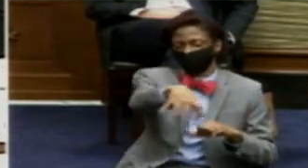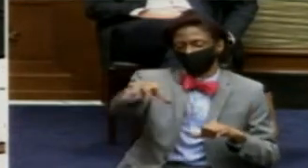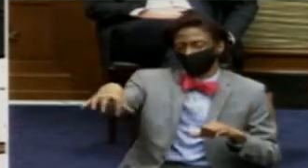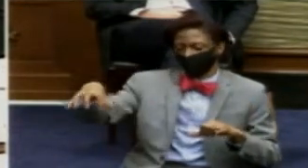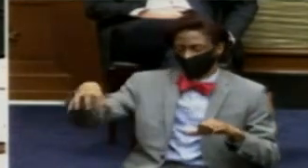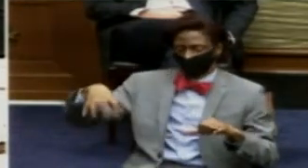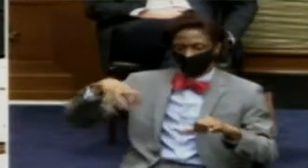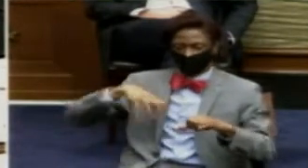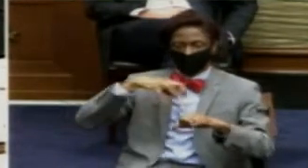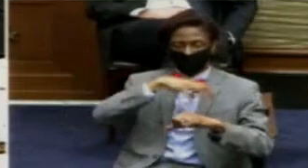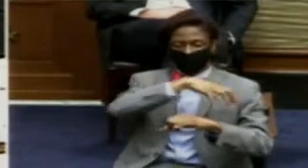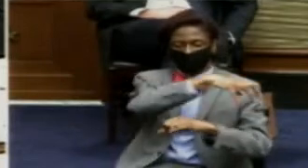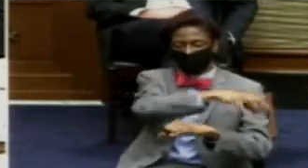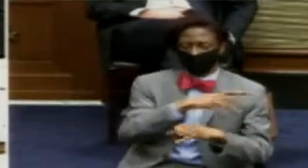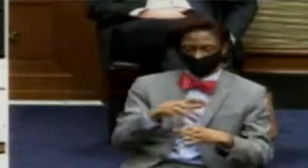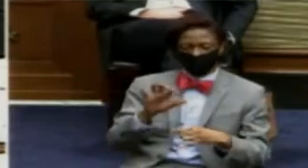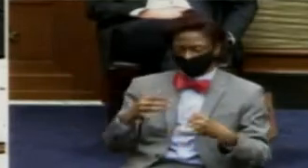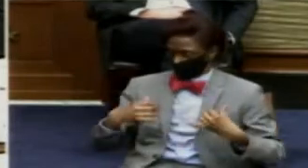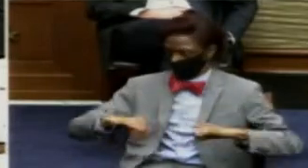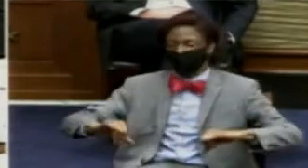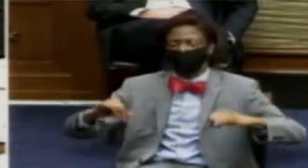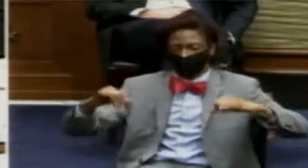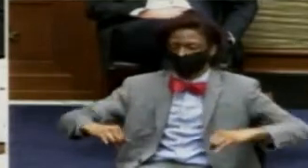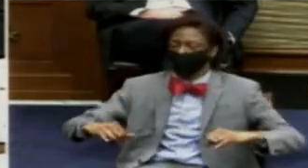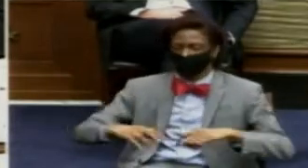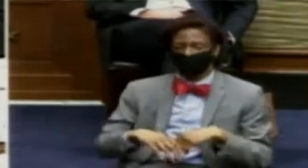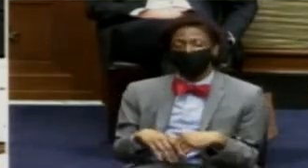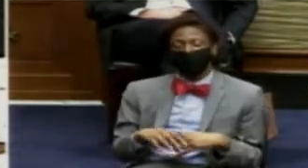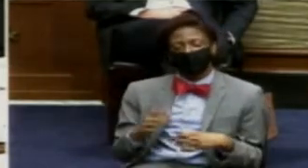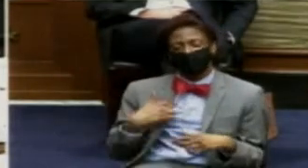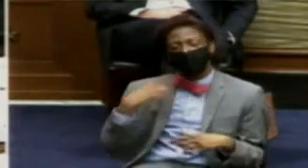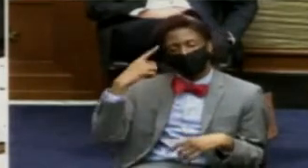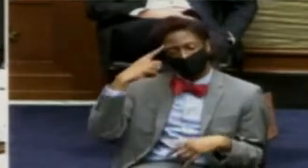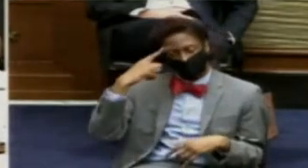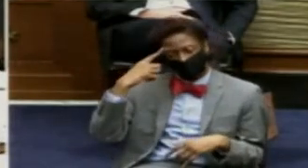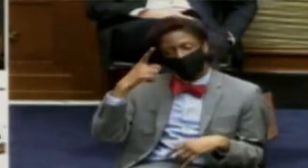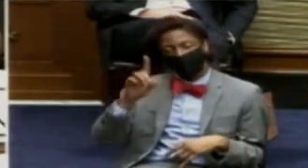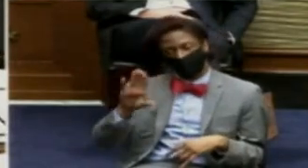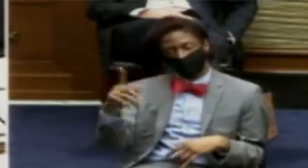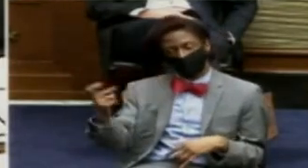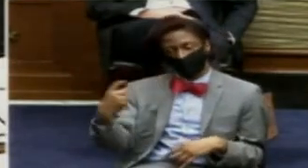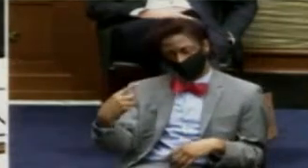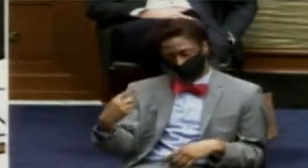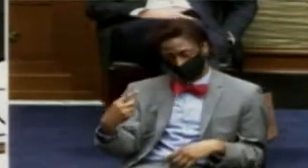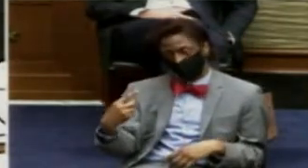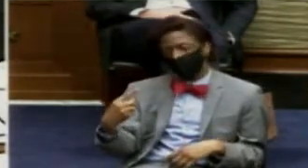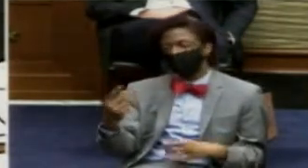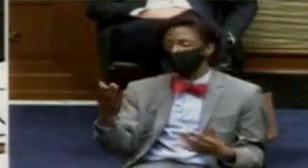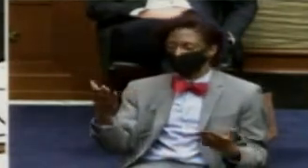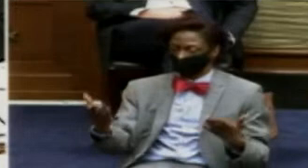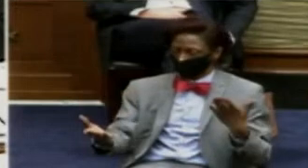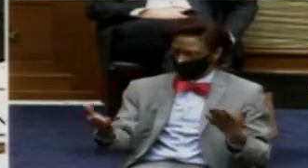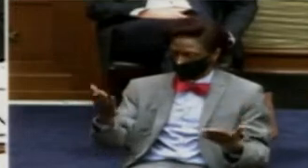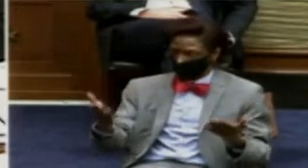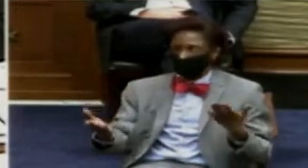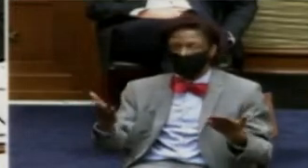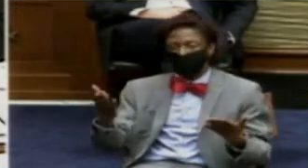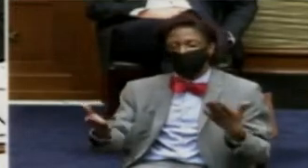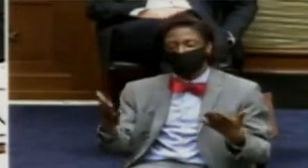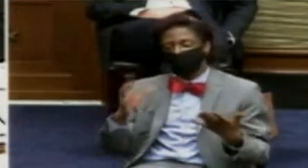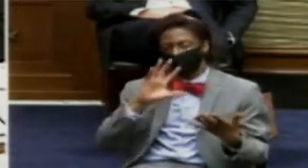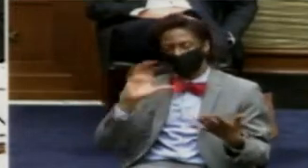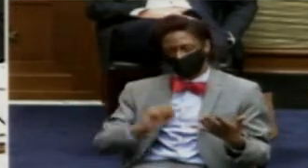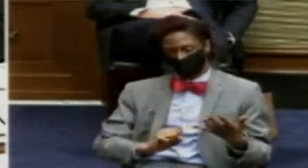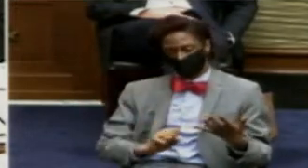and those forts remain. I do think that your question may be somewhat outdated,